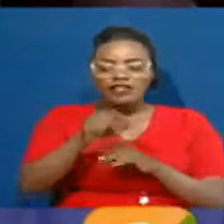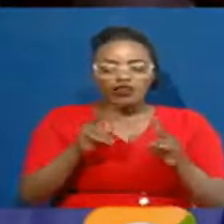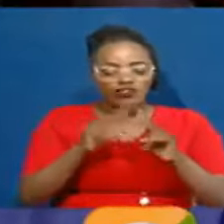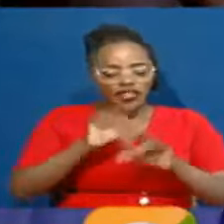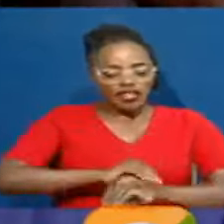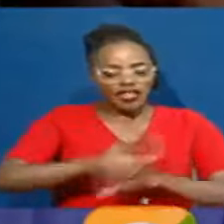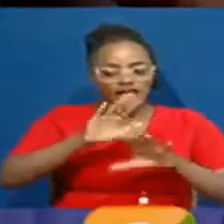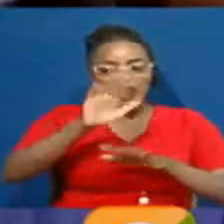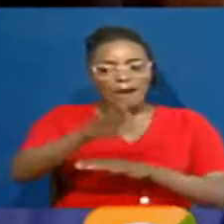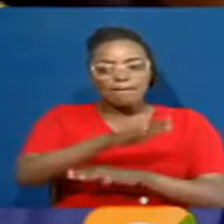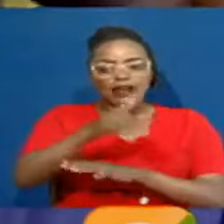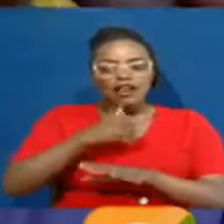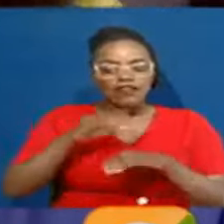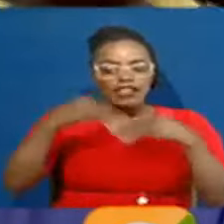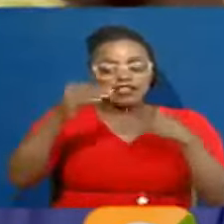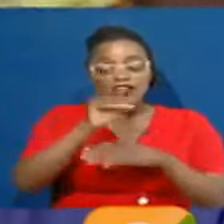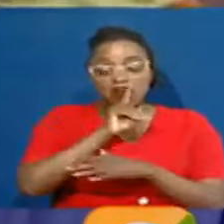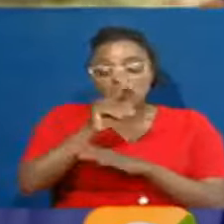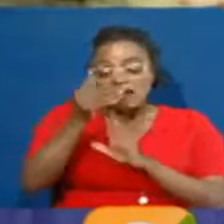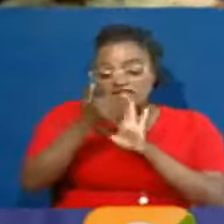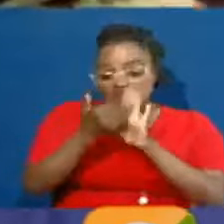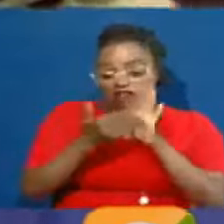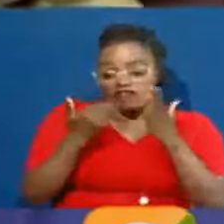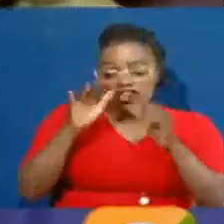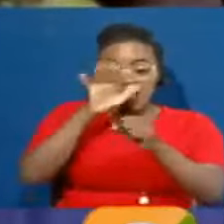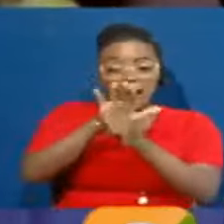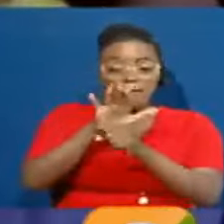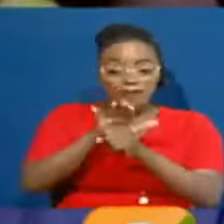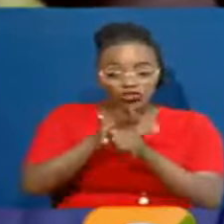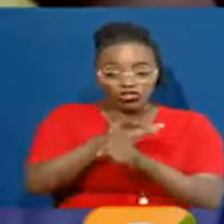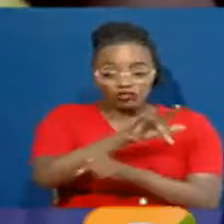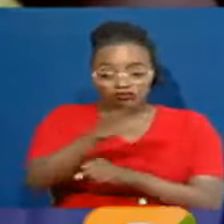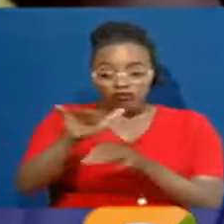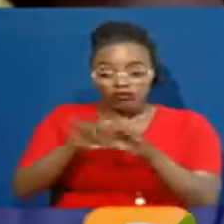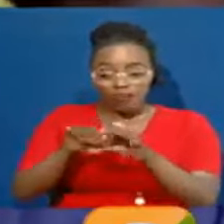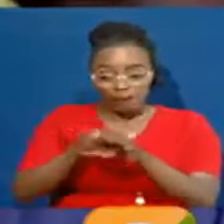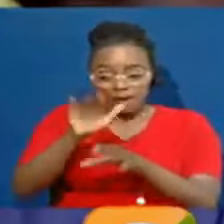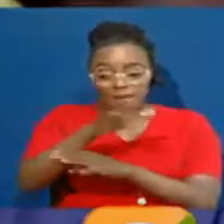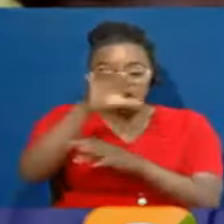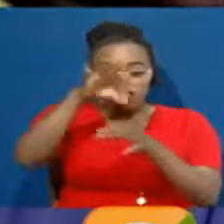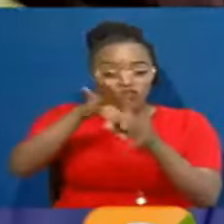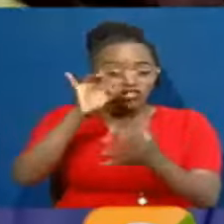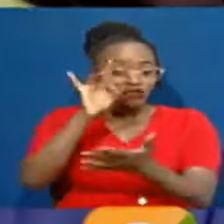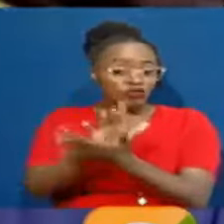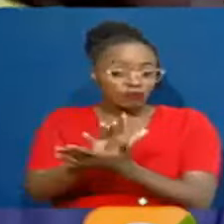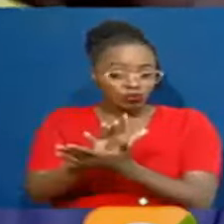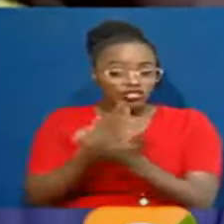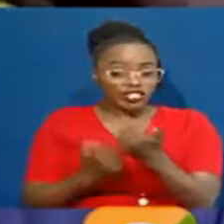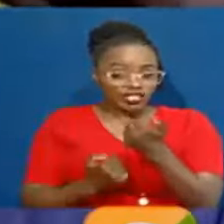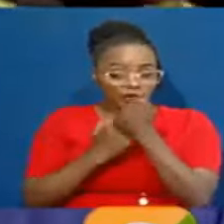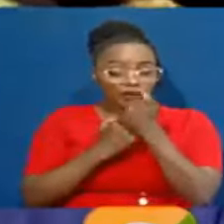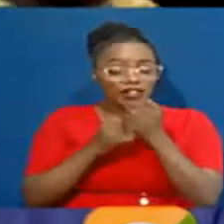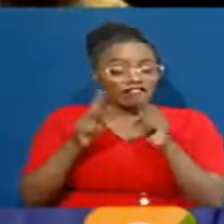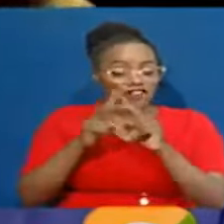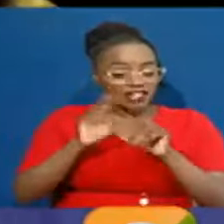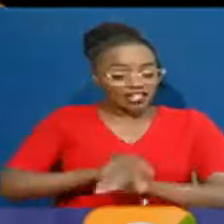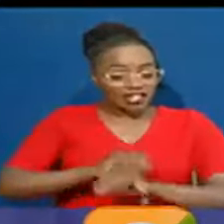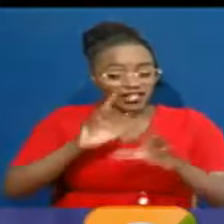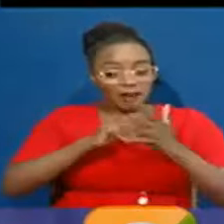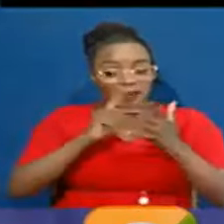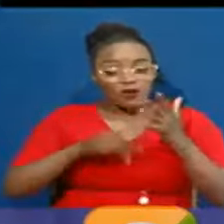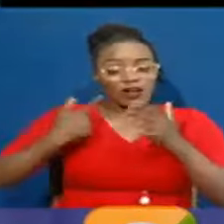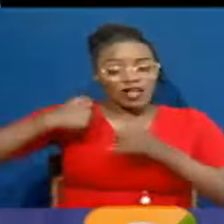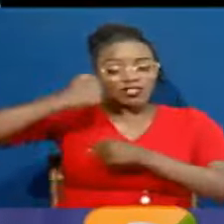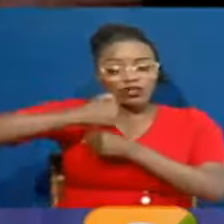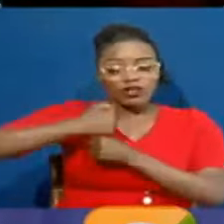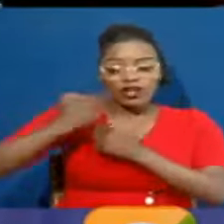clear Parliament has given their direction, and majority of the members have voted for impeachment, which is very clear. So we have done